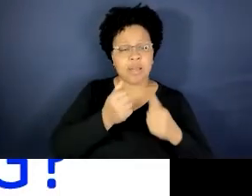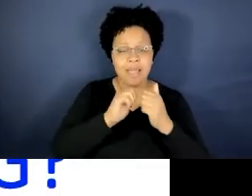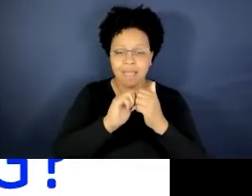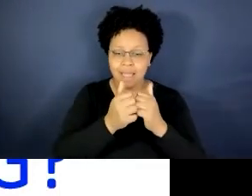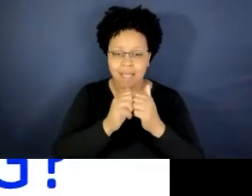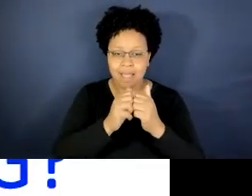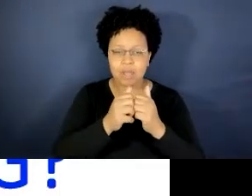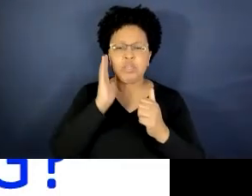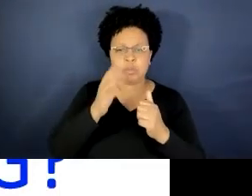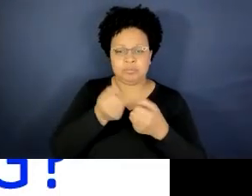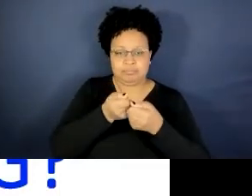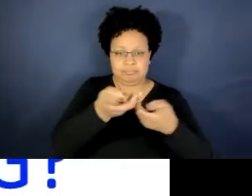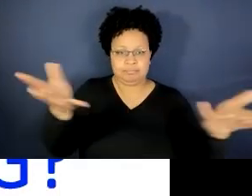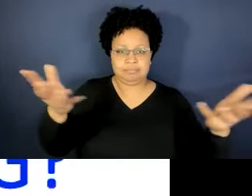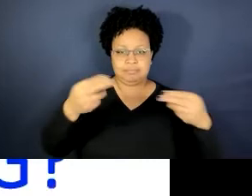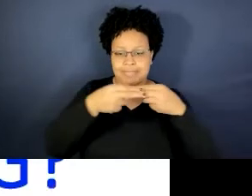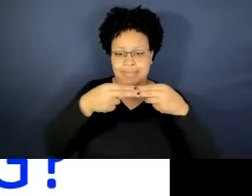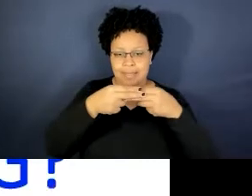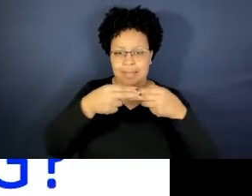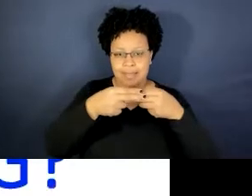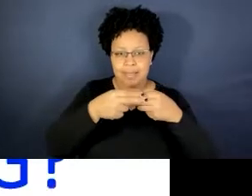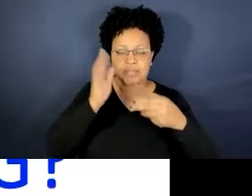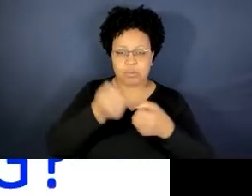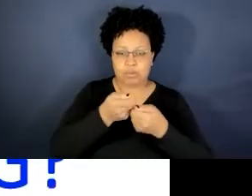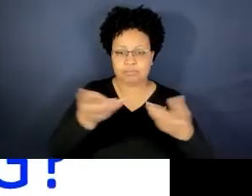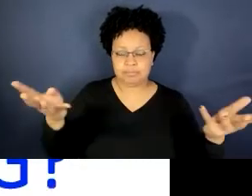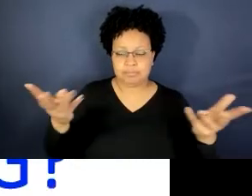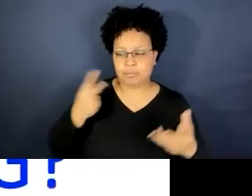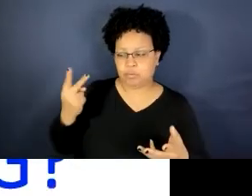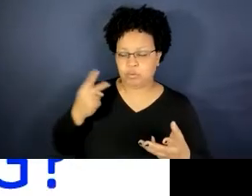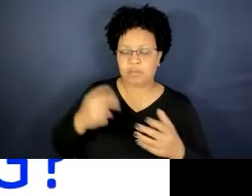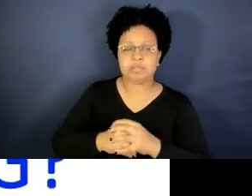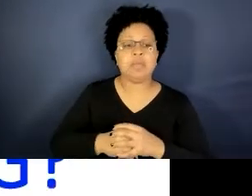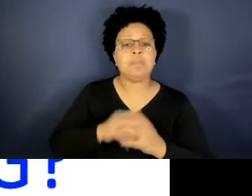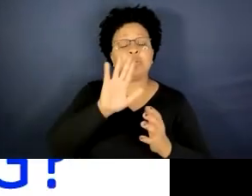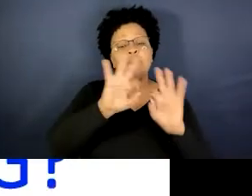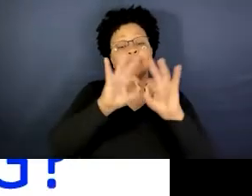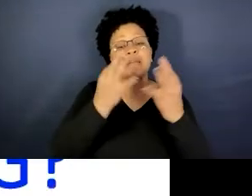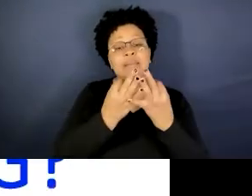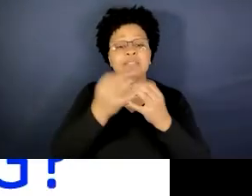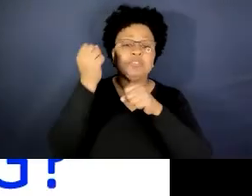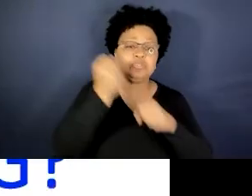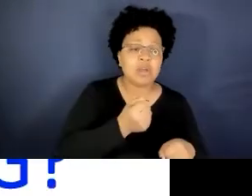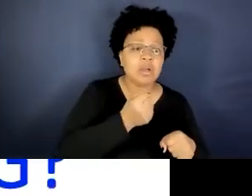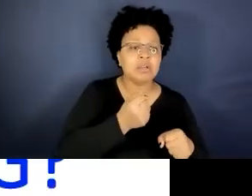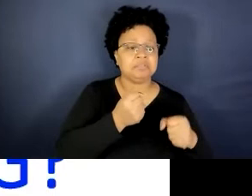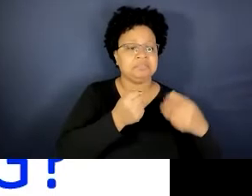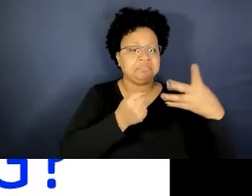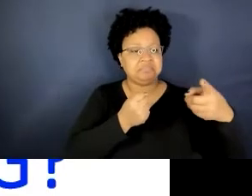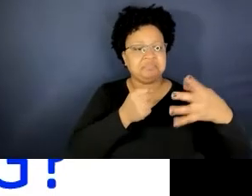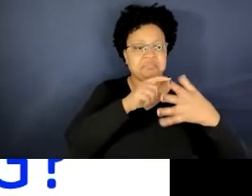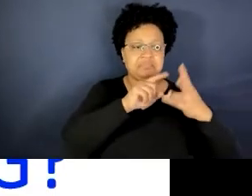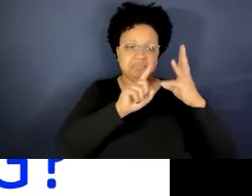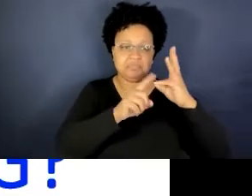all these slides later on. You'll have all these slides from Dr. Holt and myself. But what makes your family strong? Well, look at this.